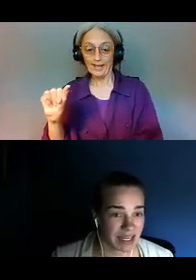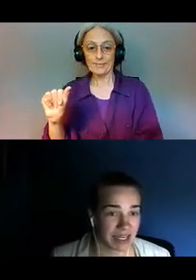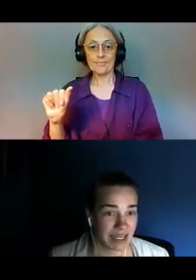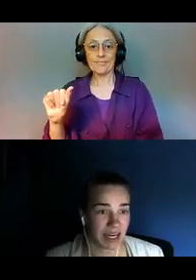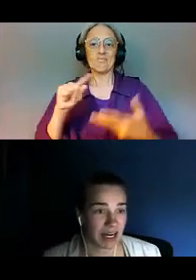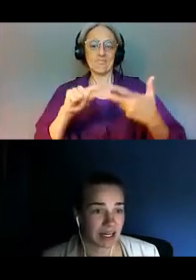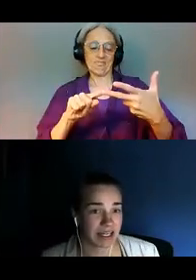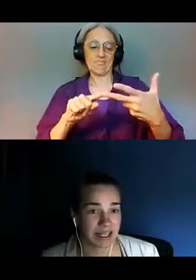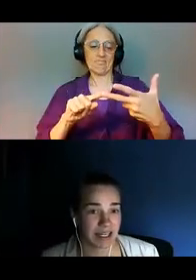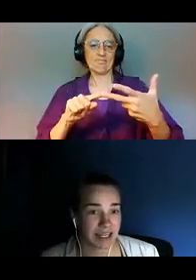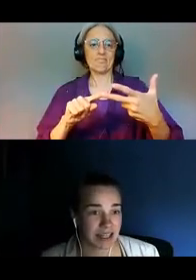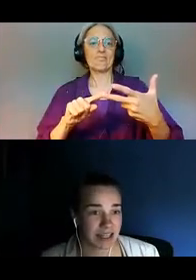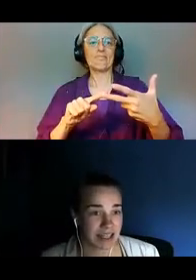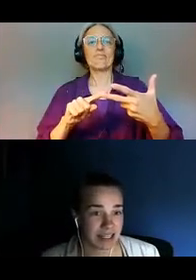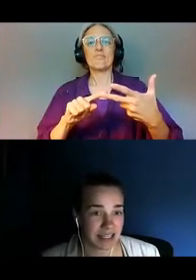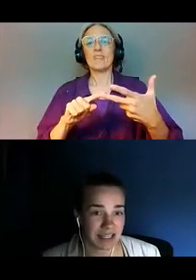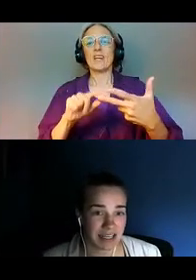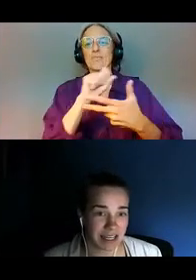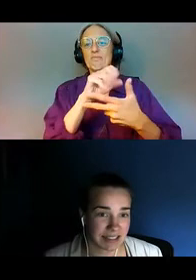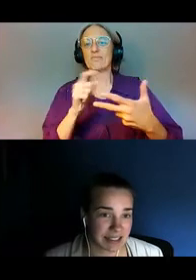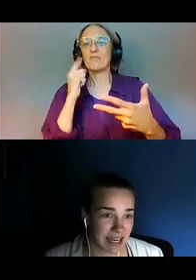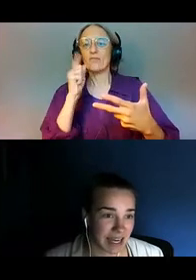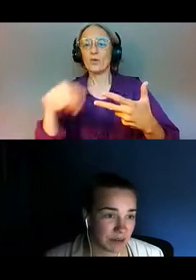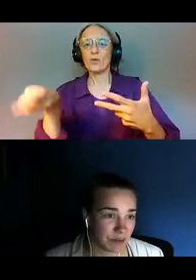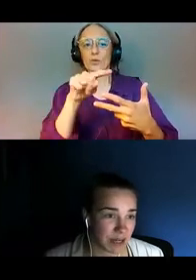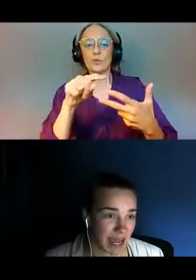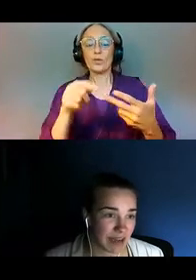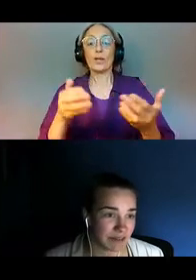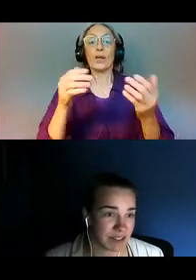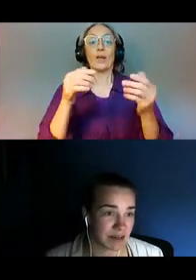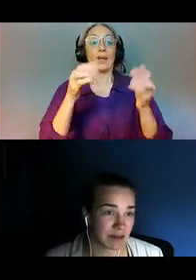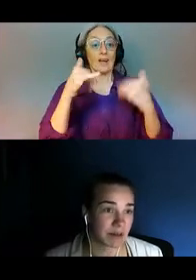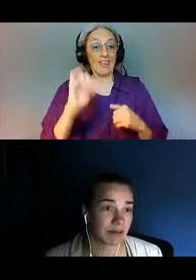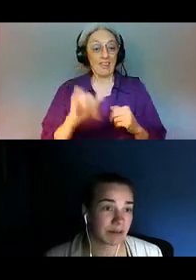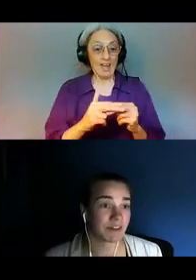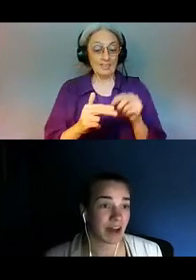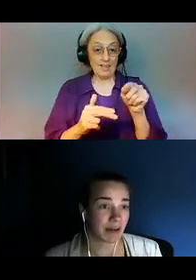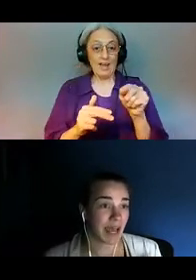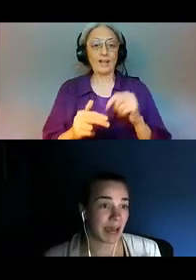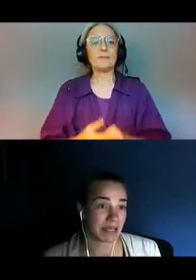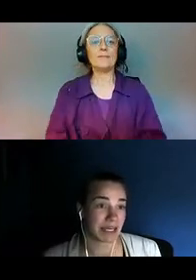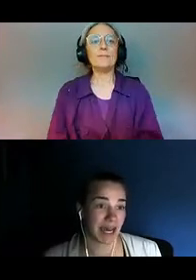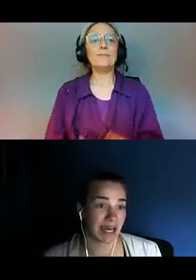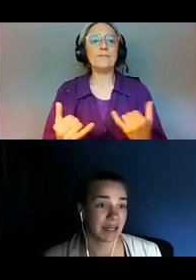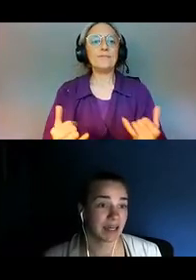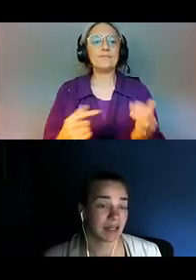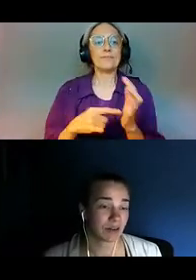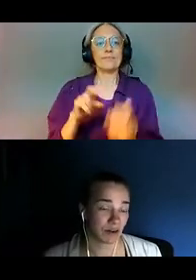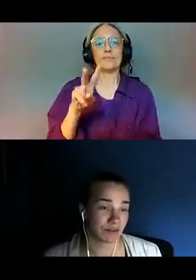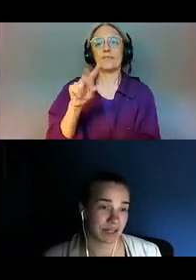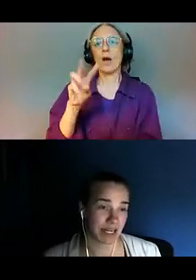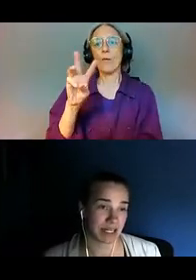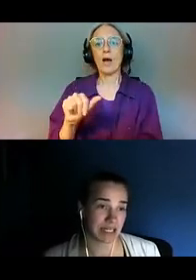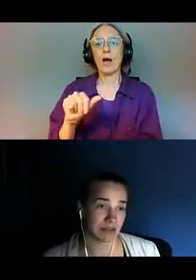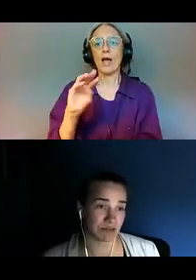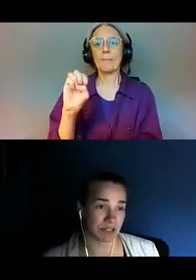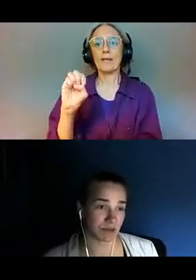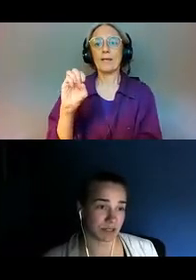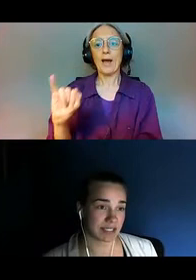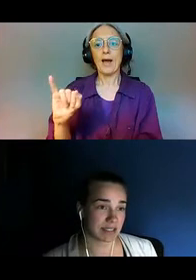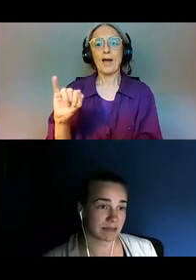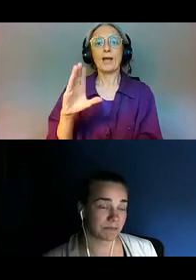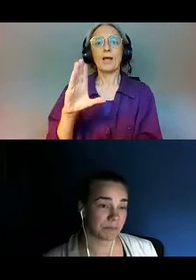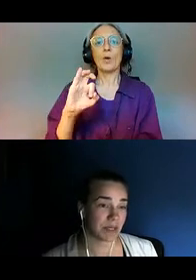And then on the next slide, we have some VAWA MEI